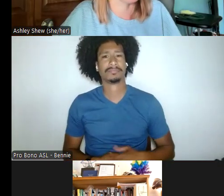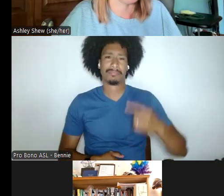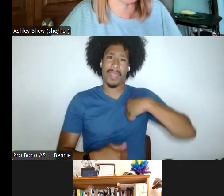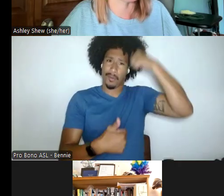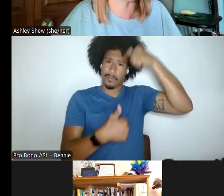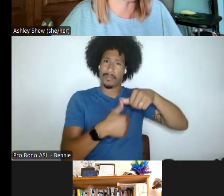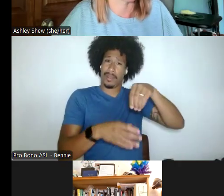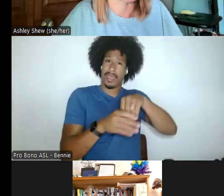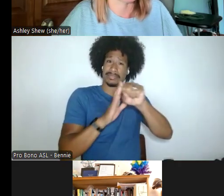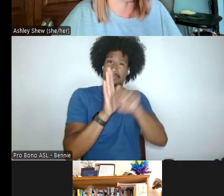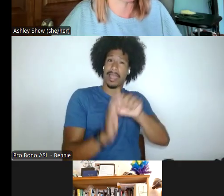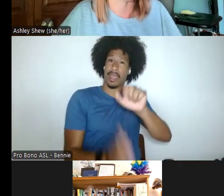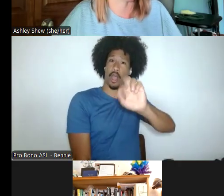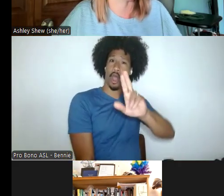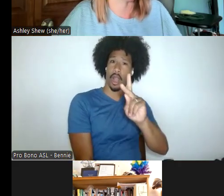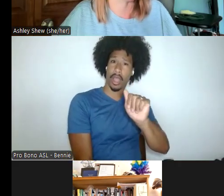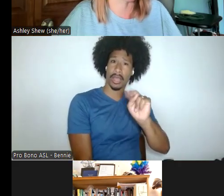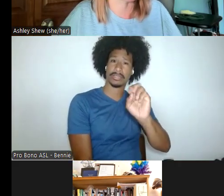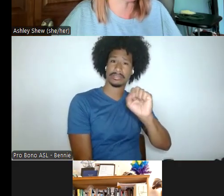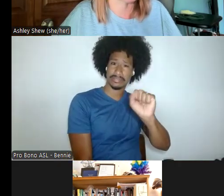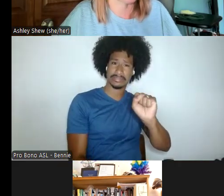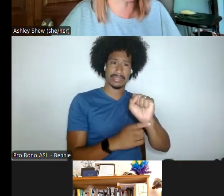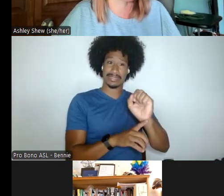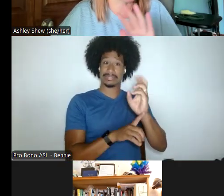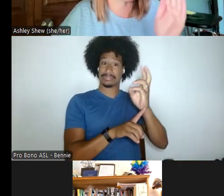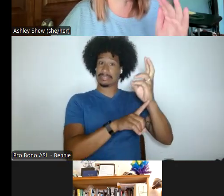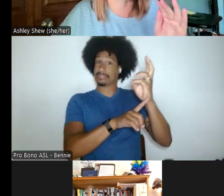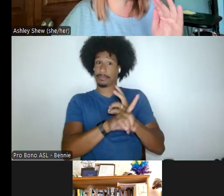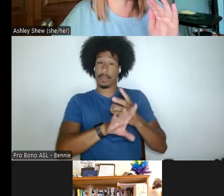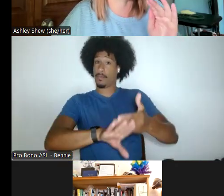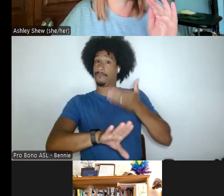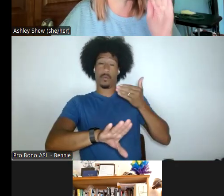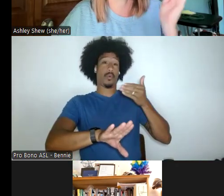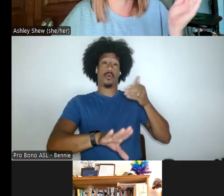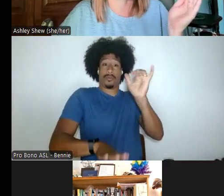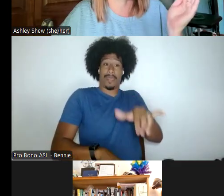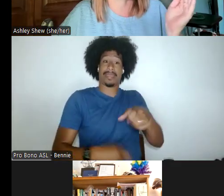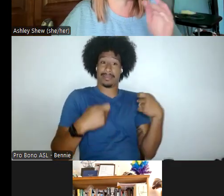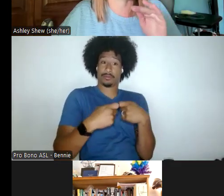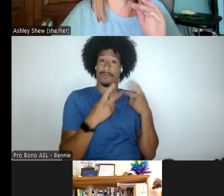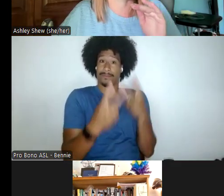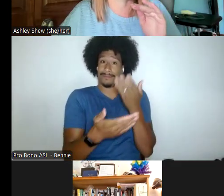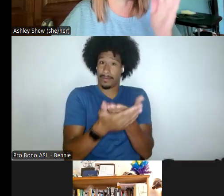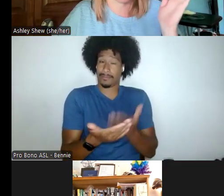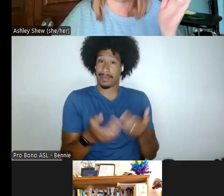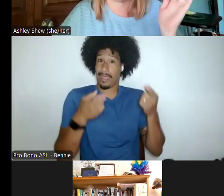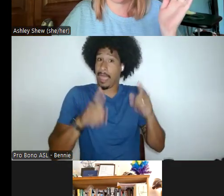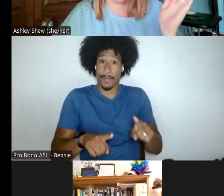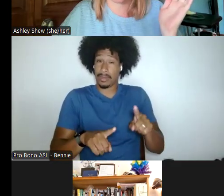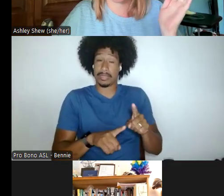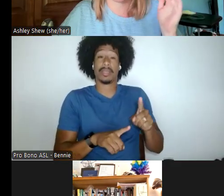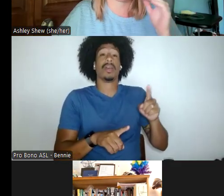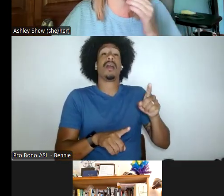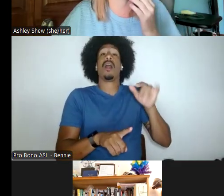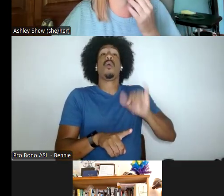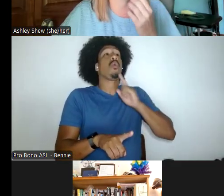Arkansas, um, like the 6 months before the rollout, and this is all meant to make sure that fraud doesn't